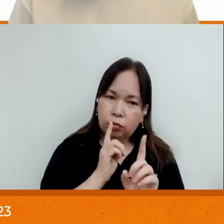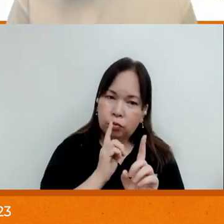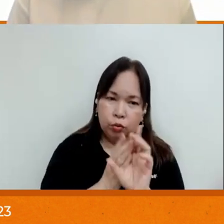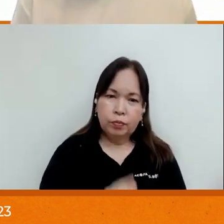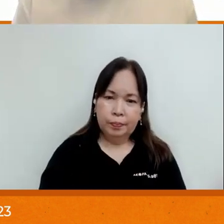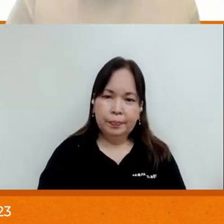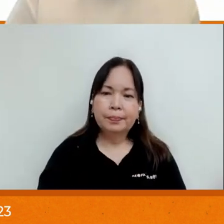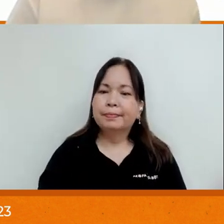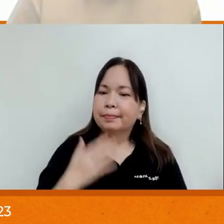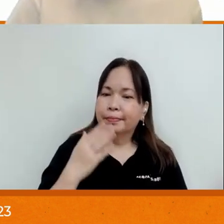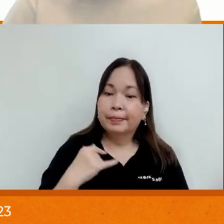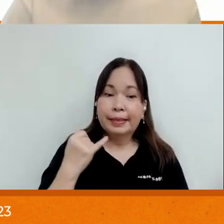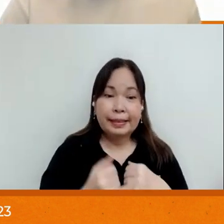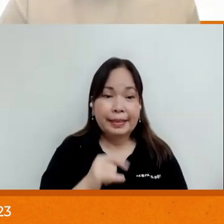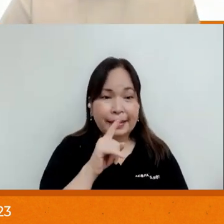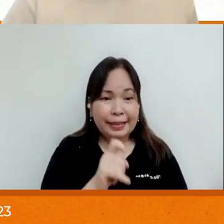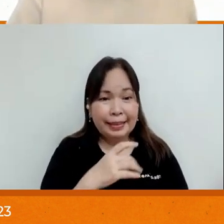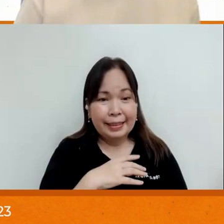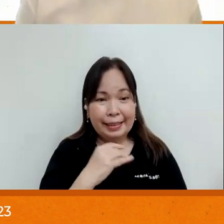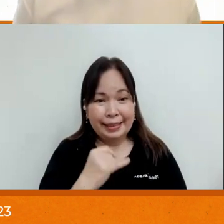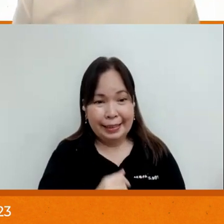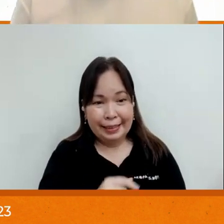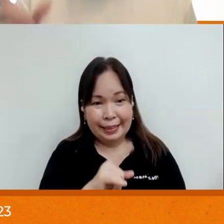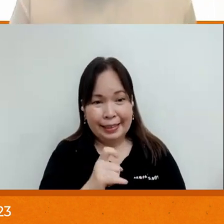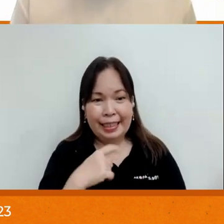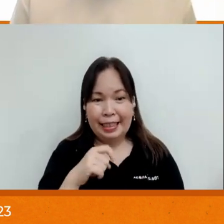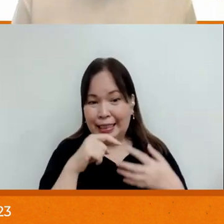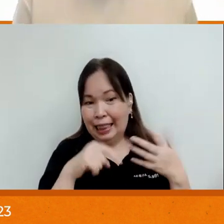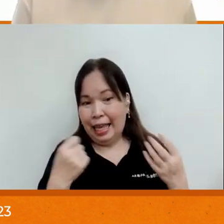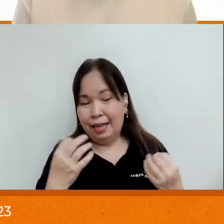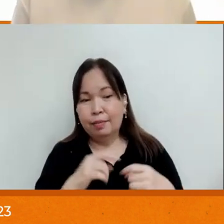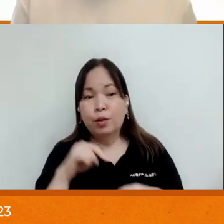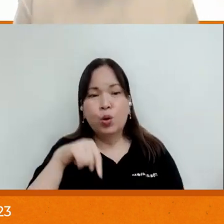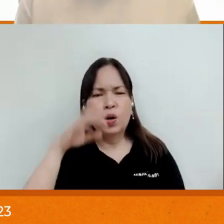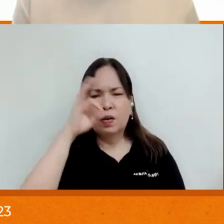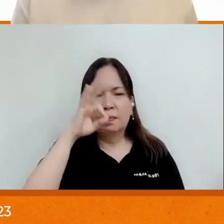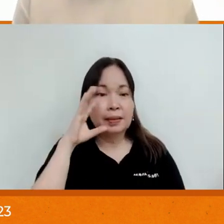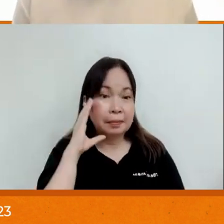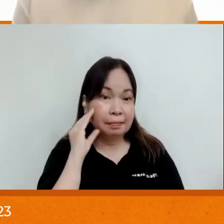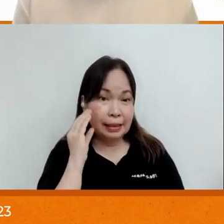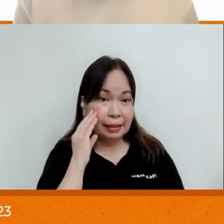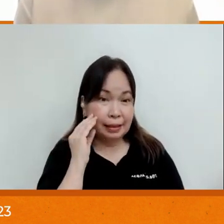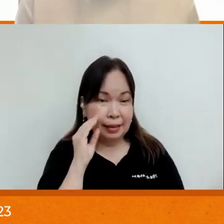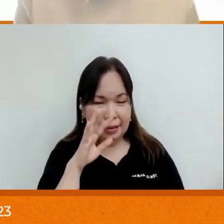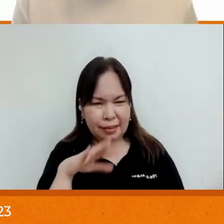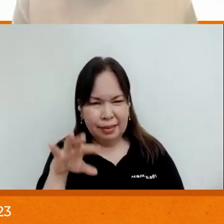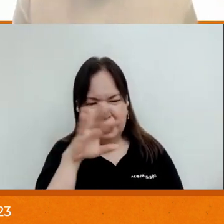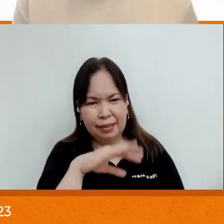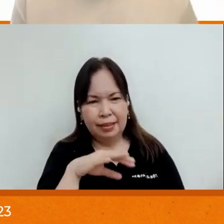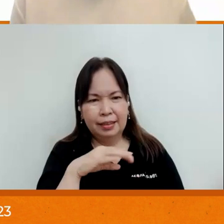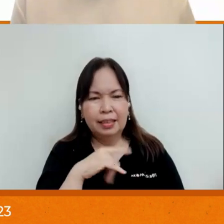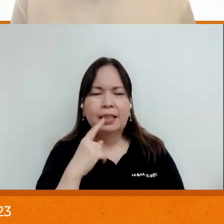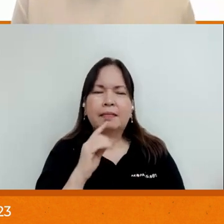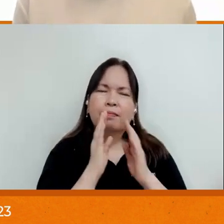last question, kahit na madami pa tayong questions. In the Filipino context, I think this is very important, yung spirituality